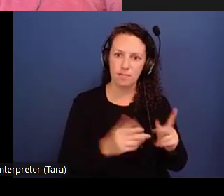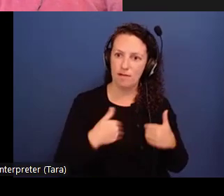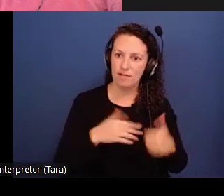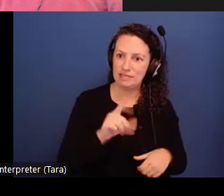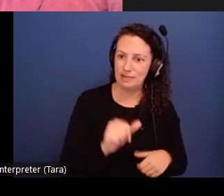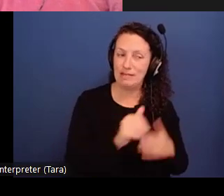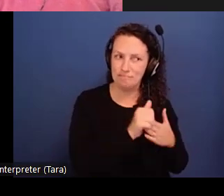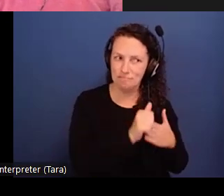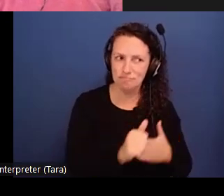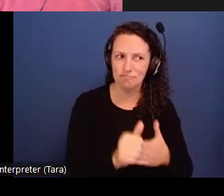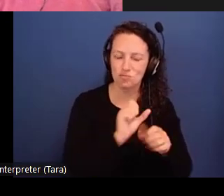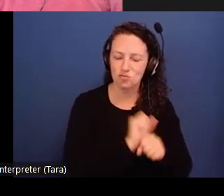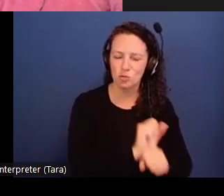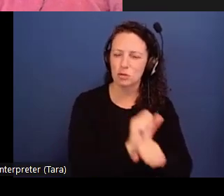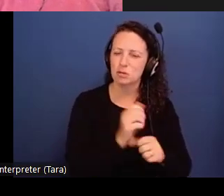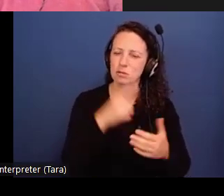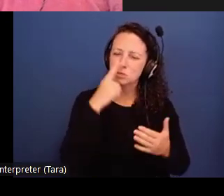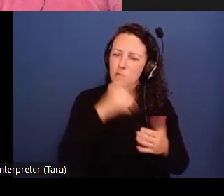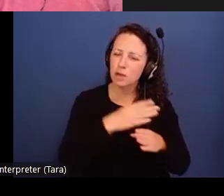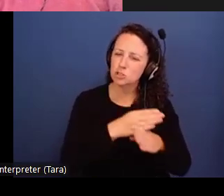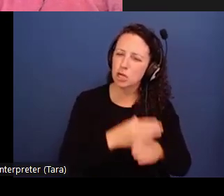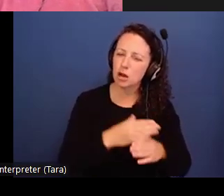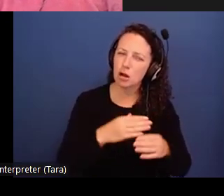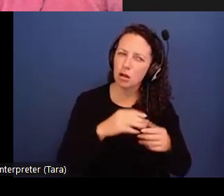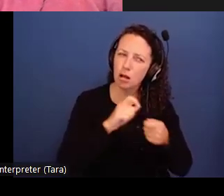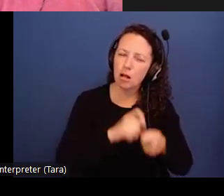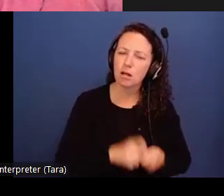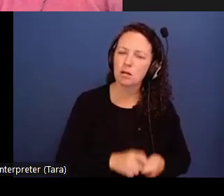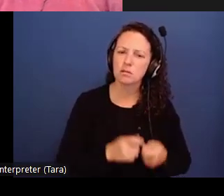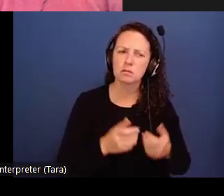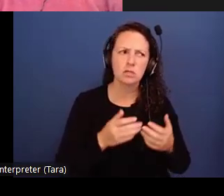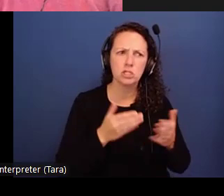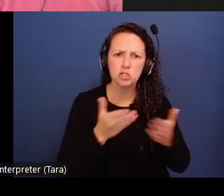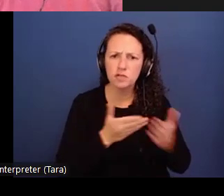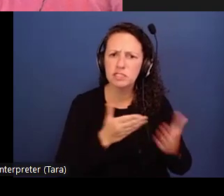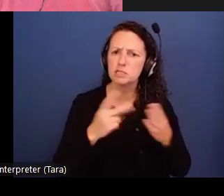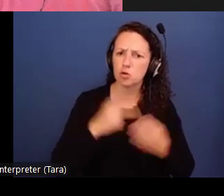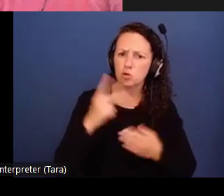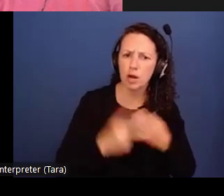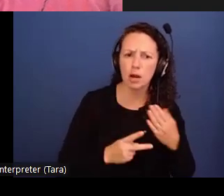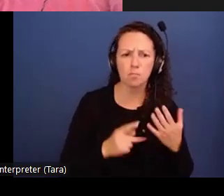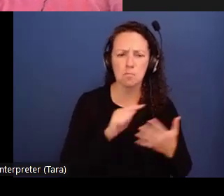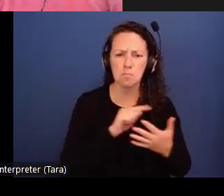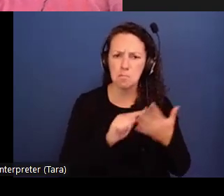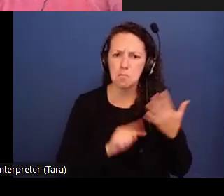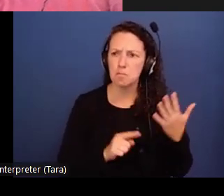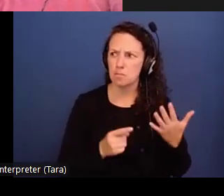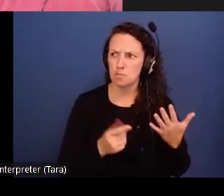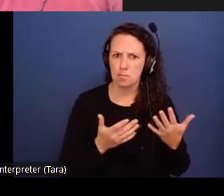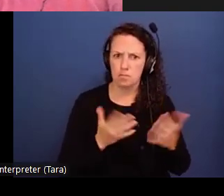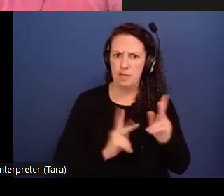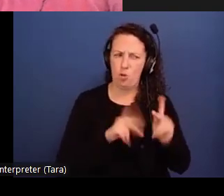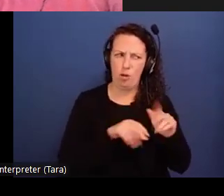you share maybe a little more details on what types of services or programs people access through your